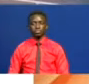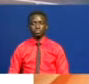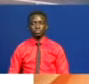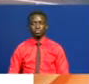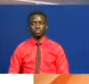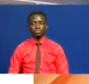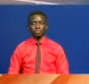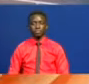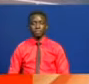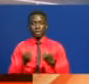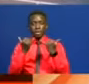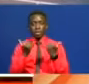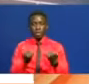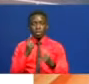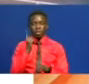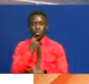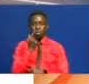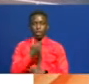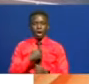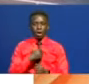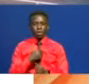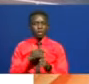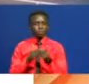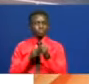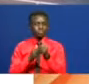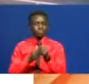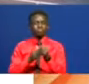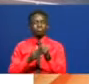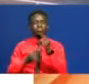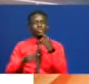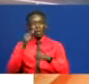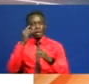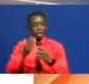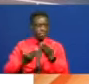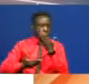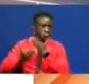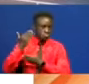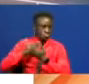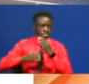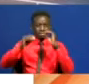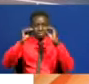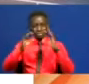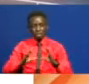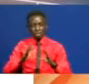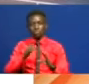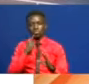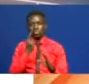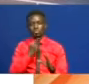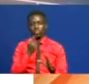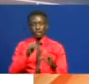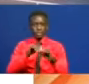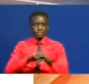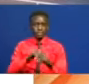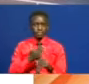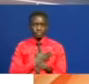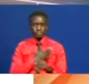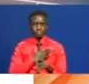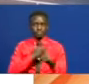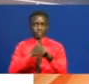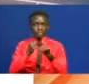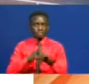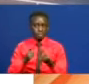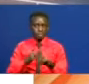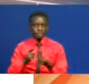now to the unsung heroes in our society teachers who have displayed exemplary performances in various disciplines this year in